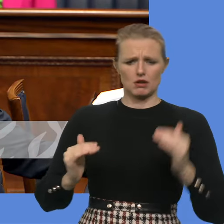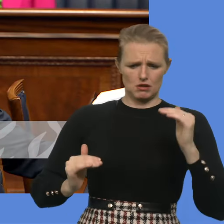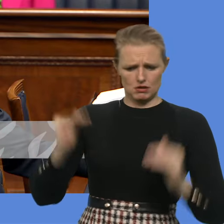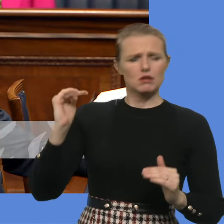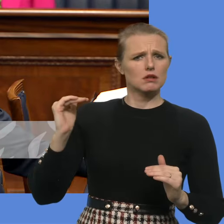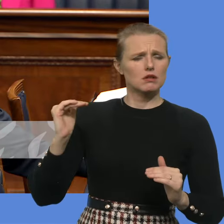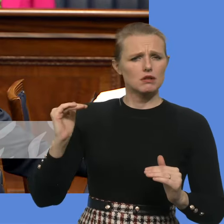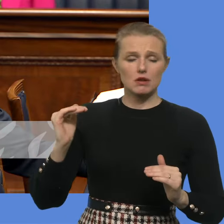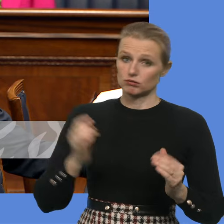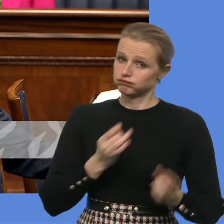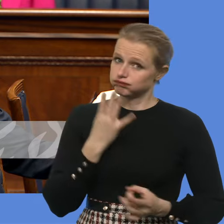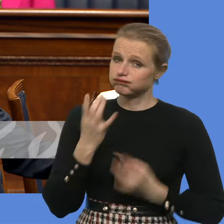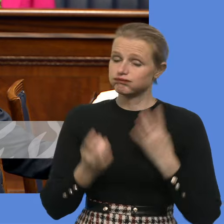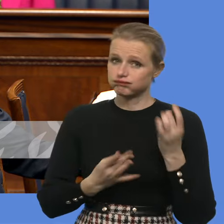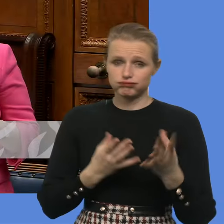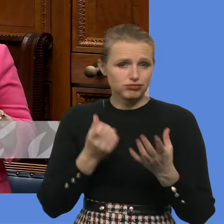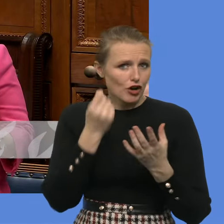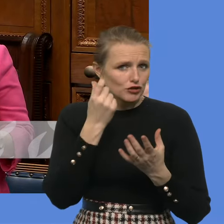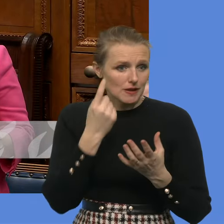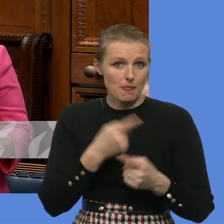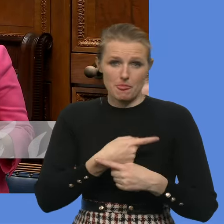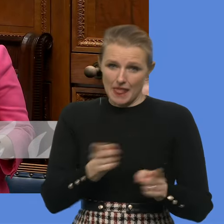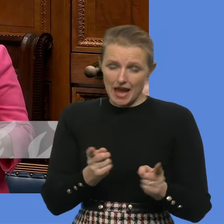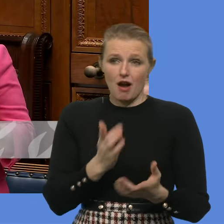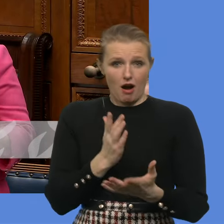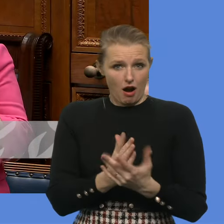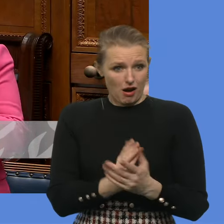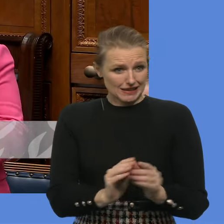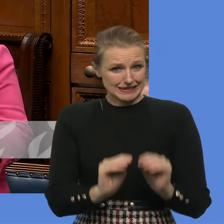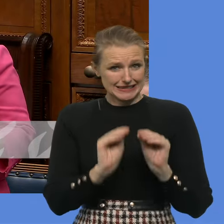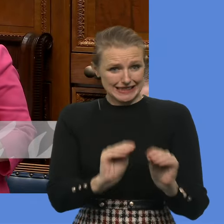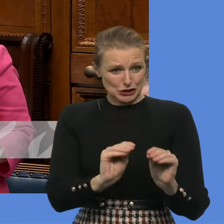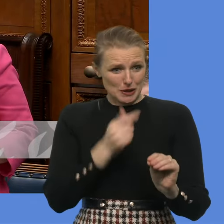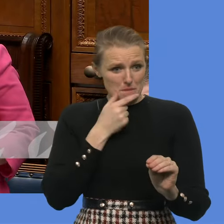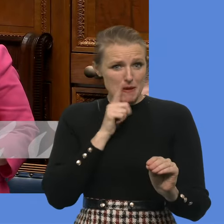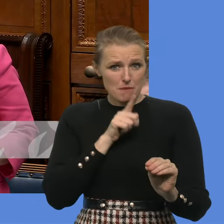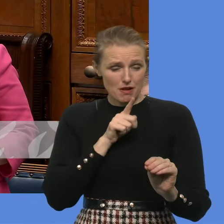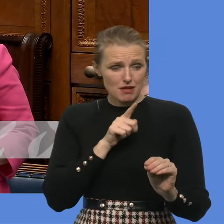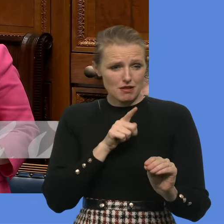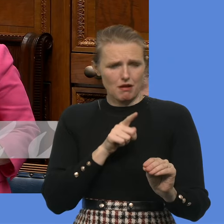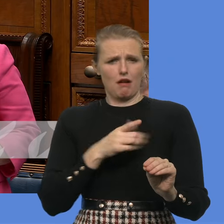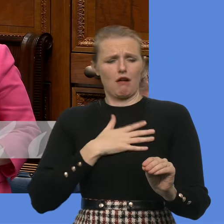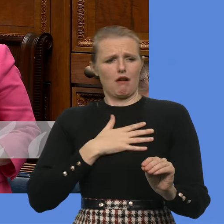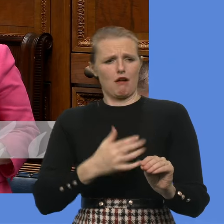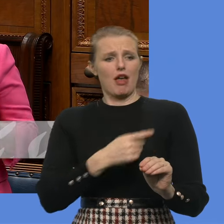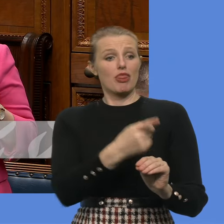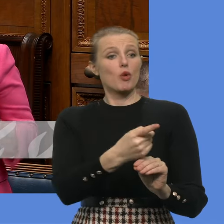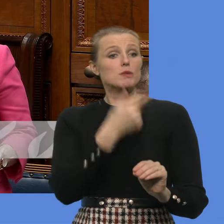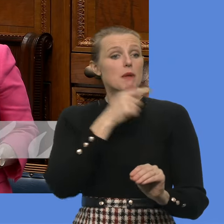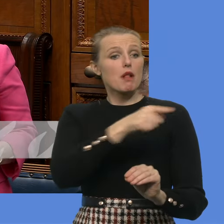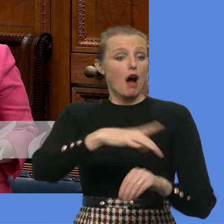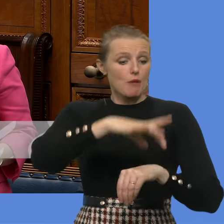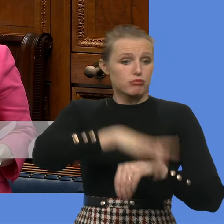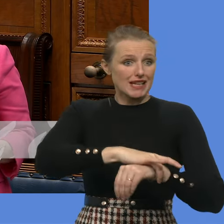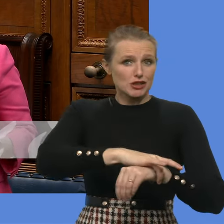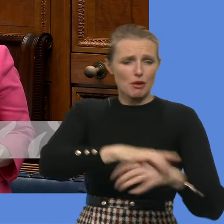staff and their colleges. They're actually teaching people that are being paid more than them in those higher level apprenticeship programme. Is there anything